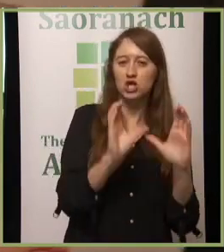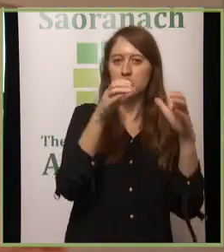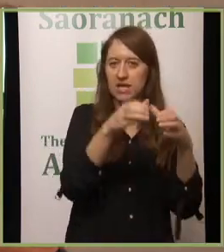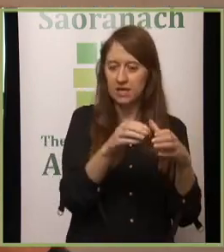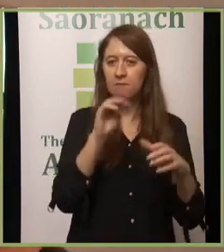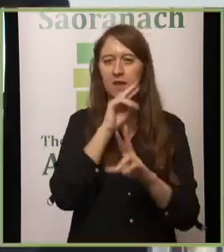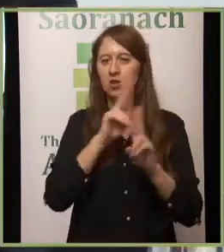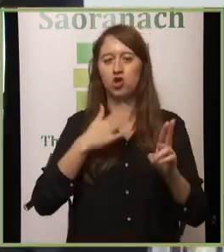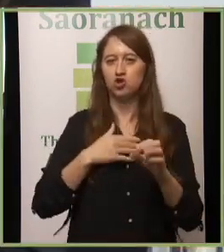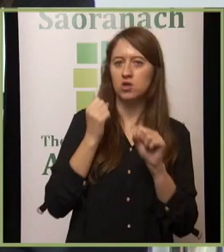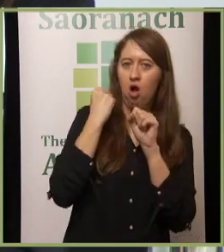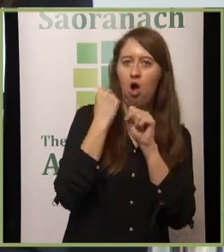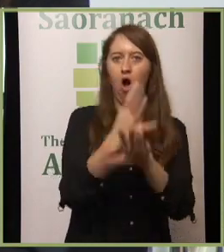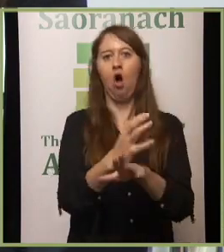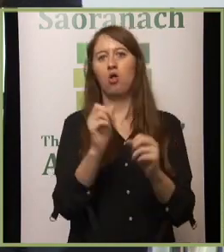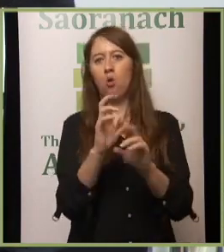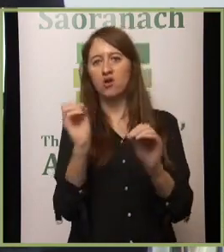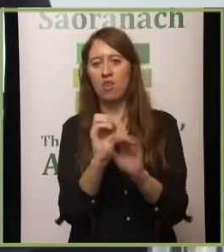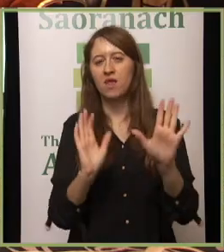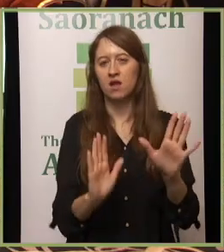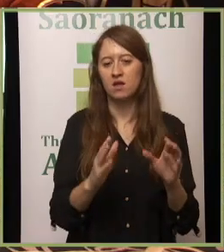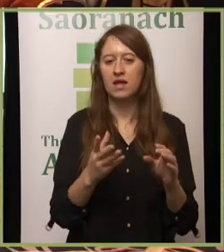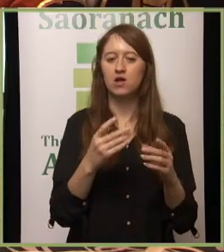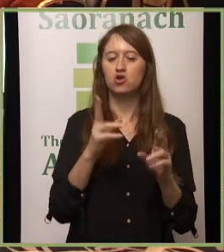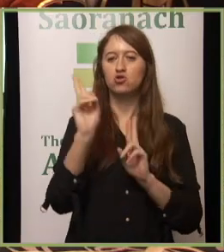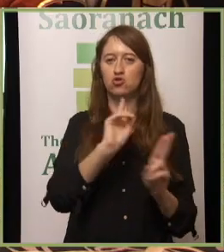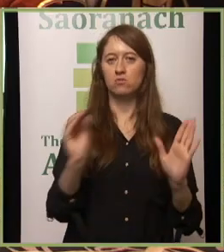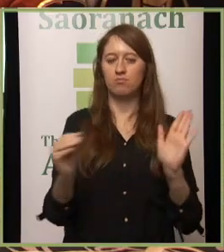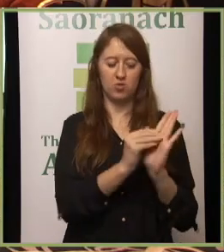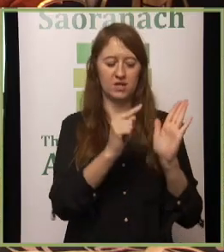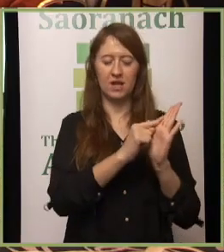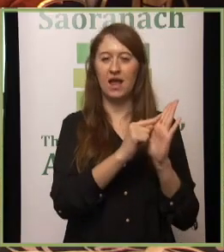Thank you very much. And table 9?